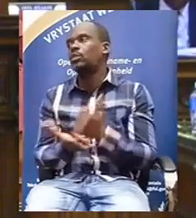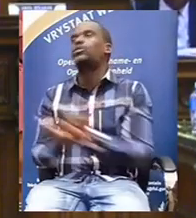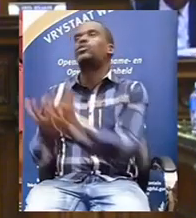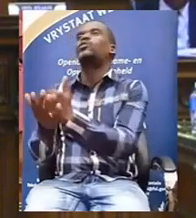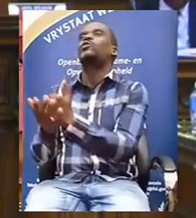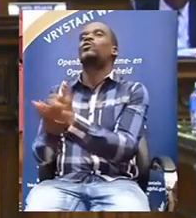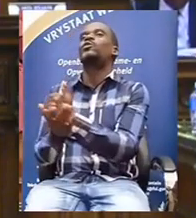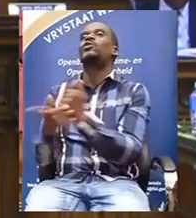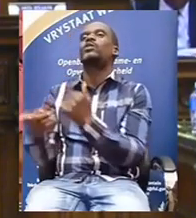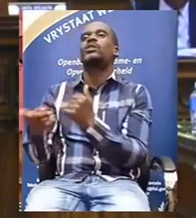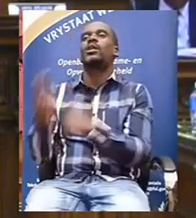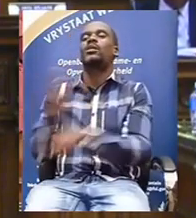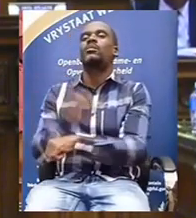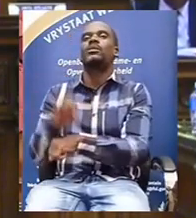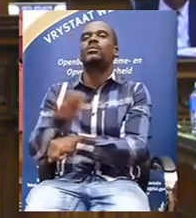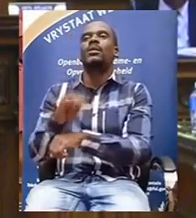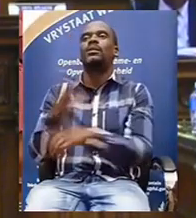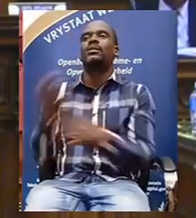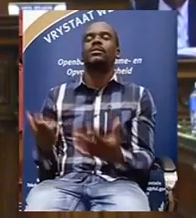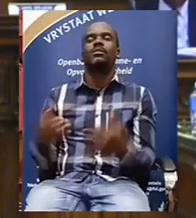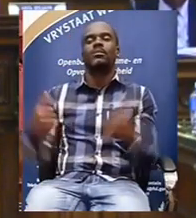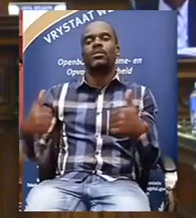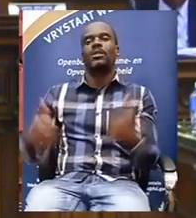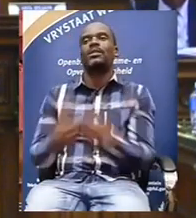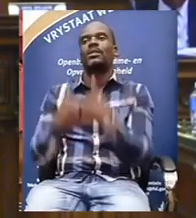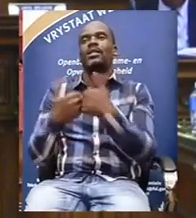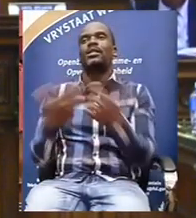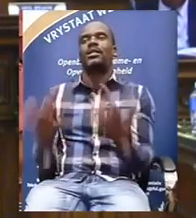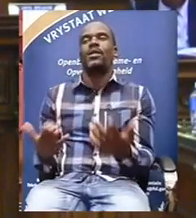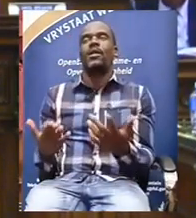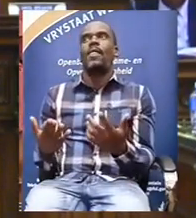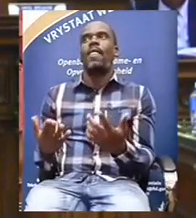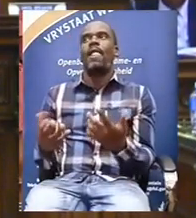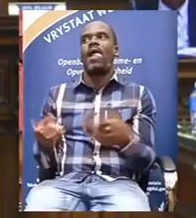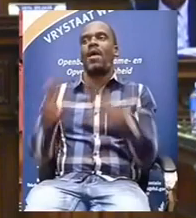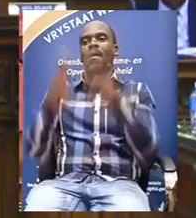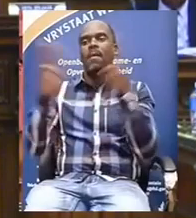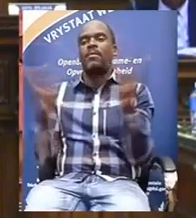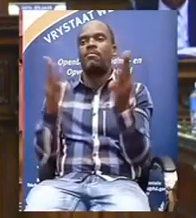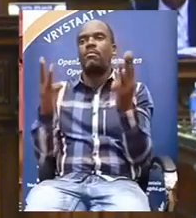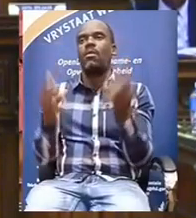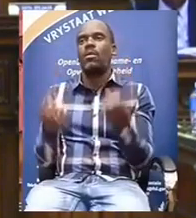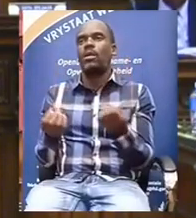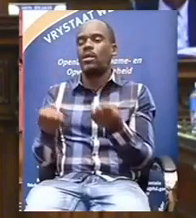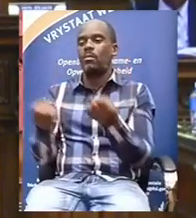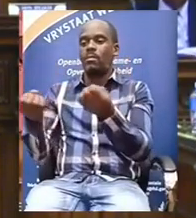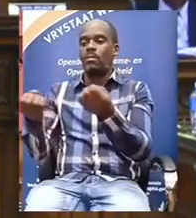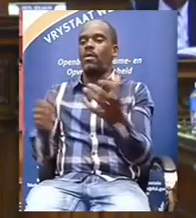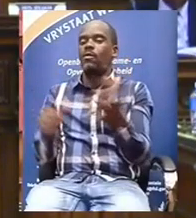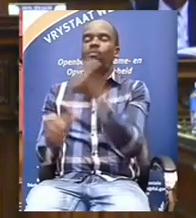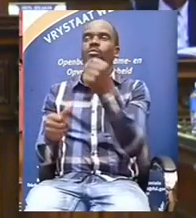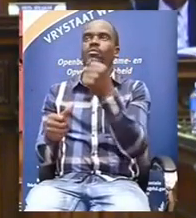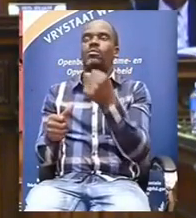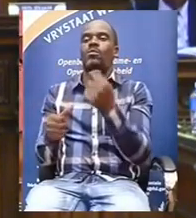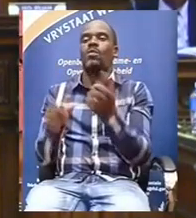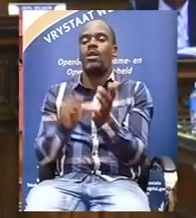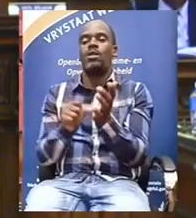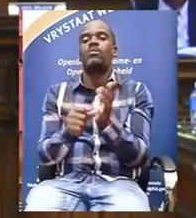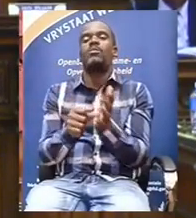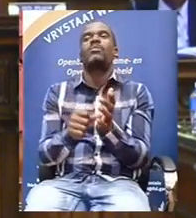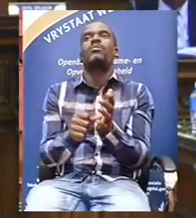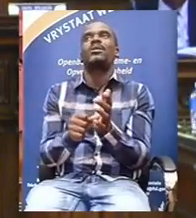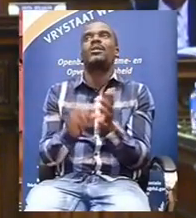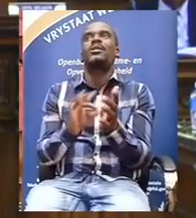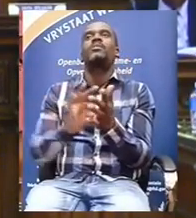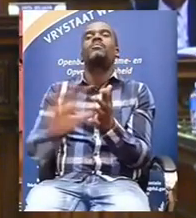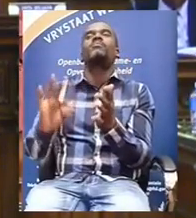of scarce water, we all know it's there, but for our people to receive a clean water and have an access to water,